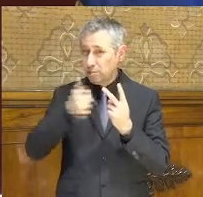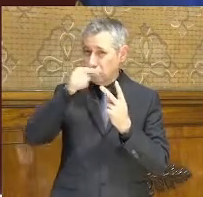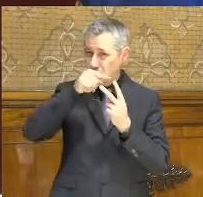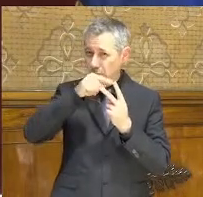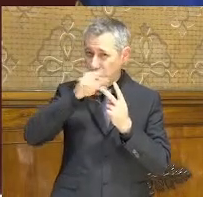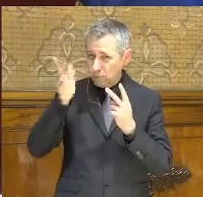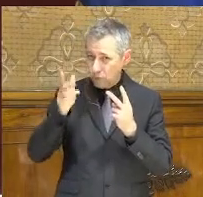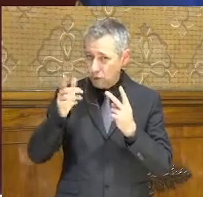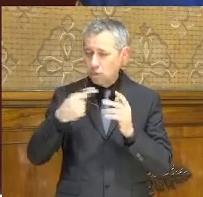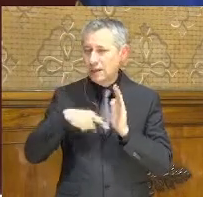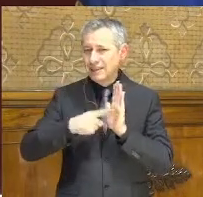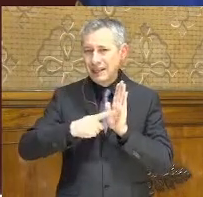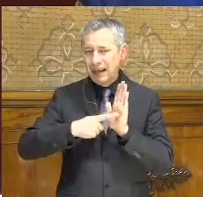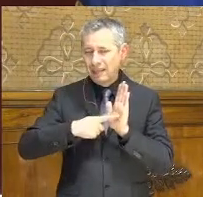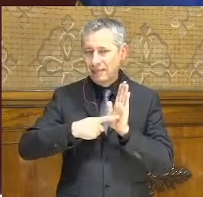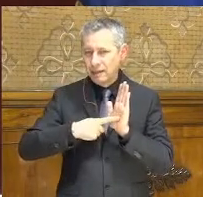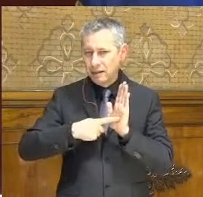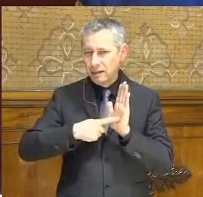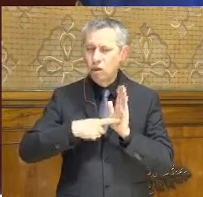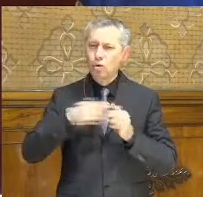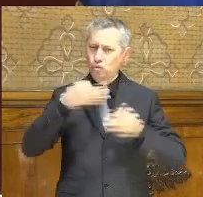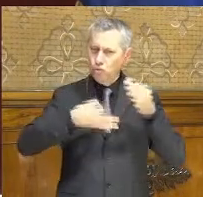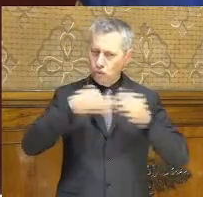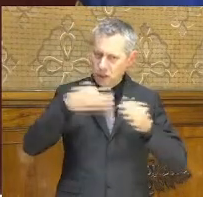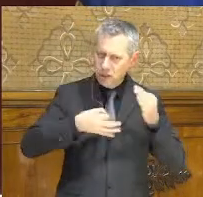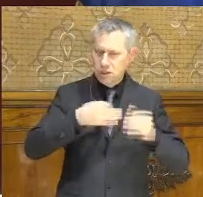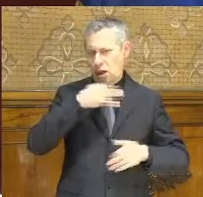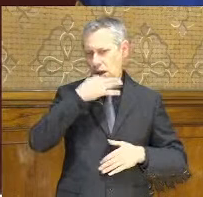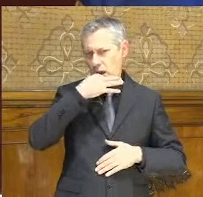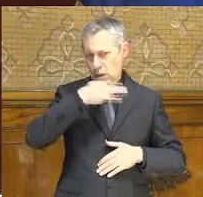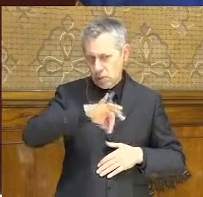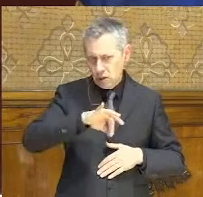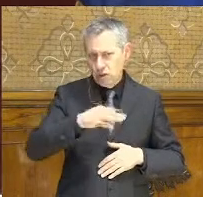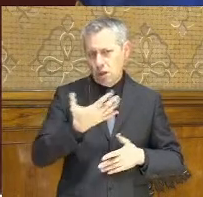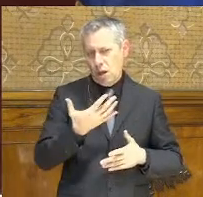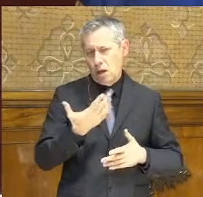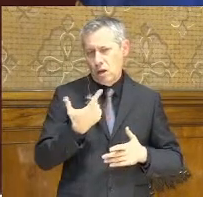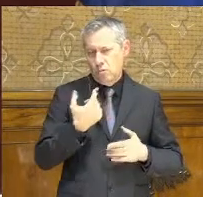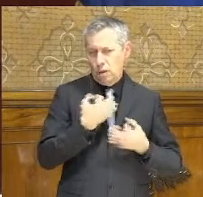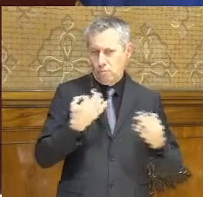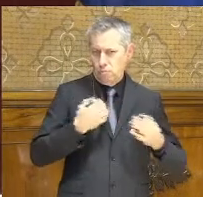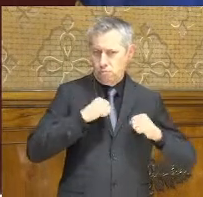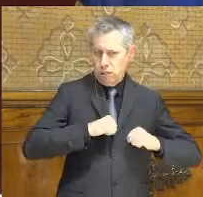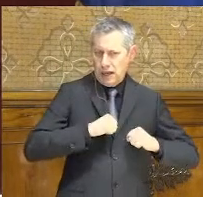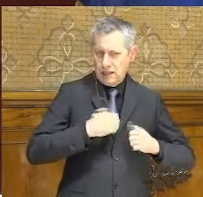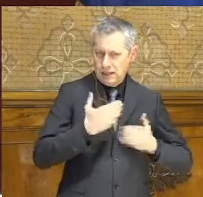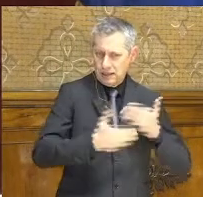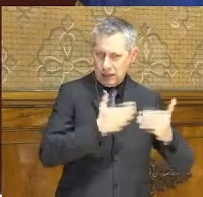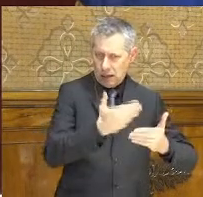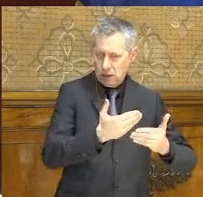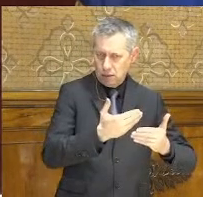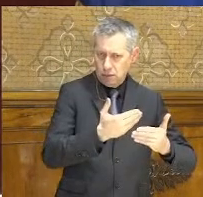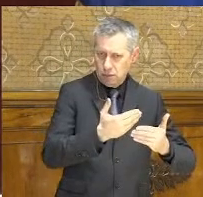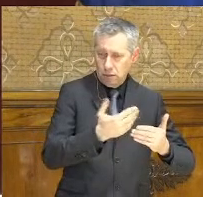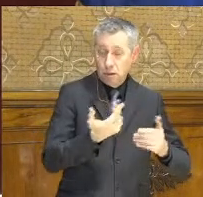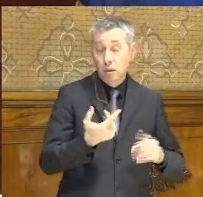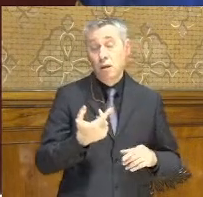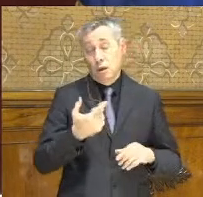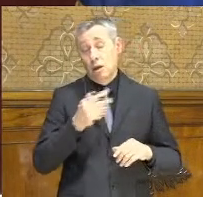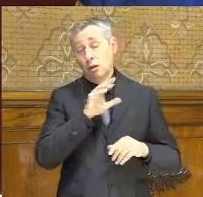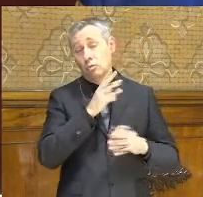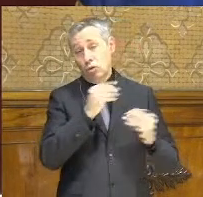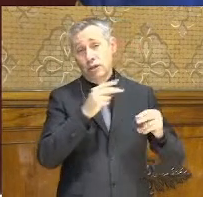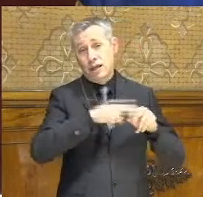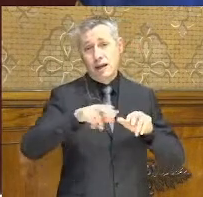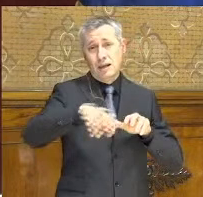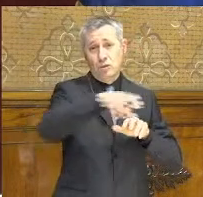rights, equality, justice, capability, and well-being. As an ideal virtue in many convergent countries